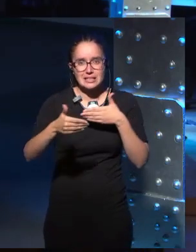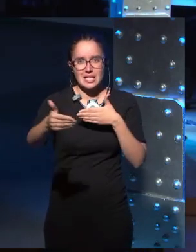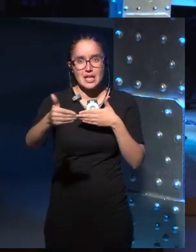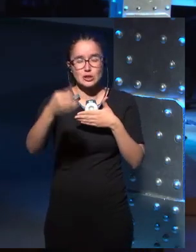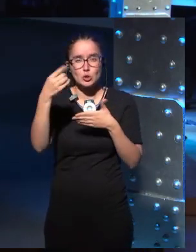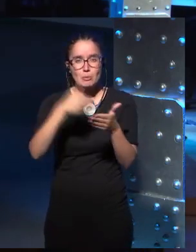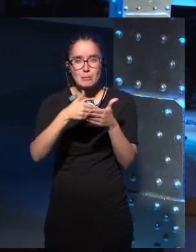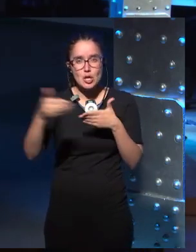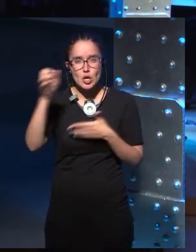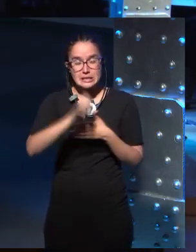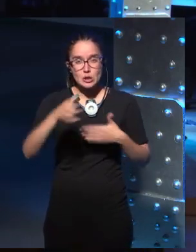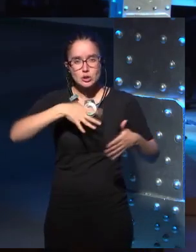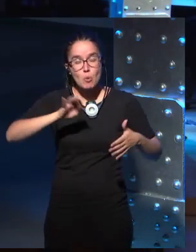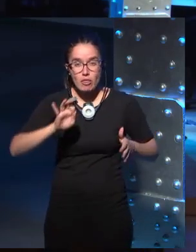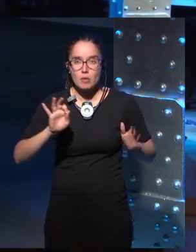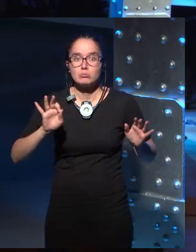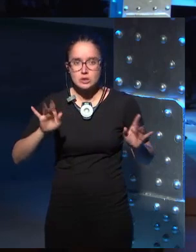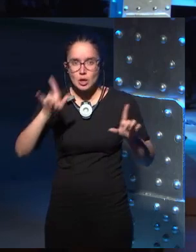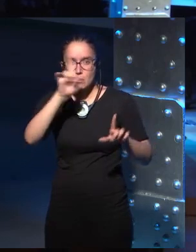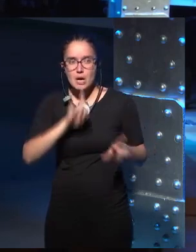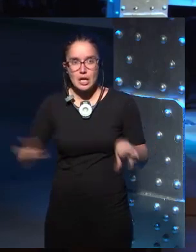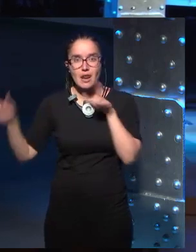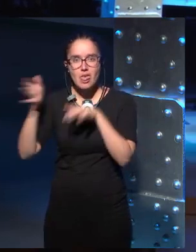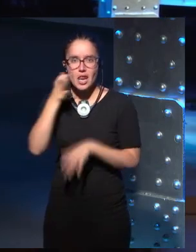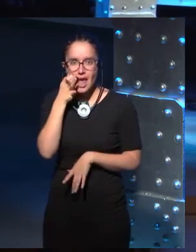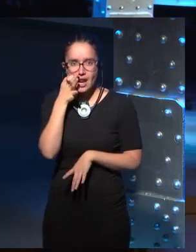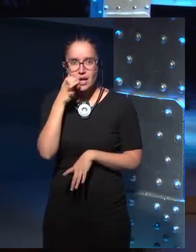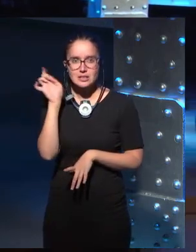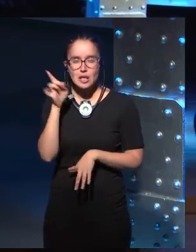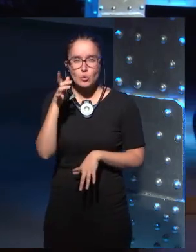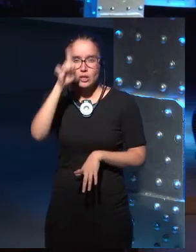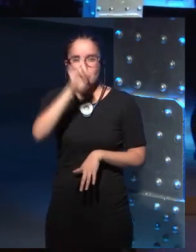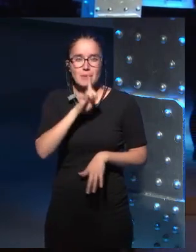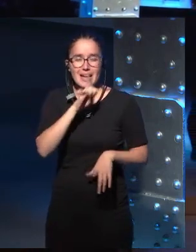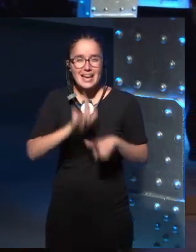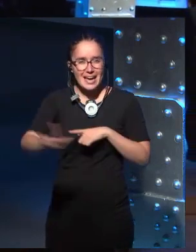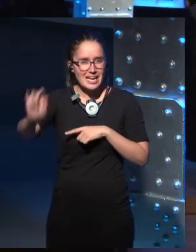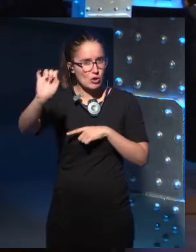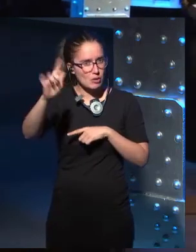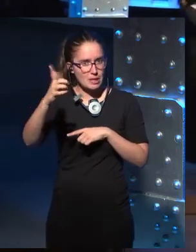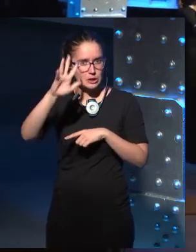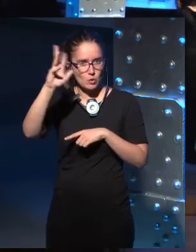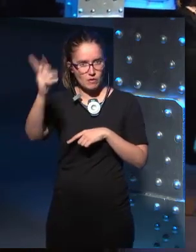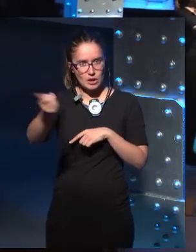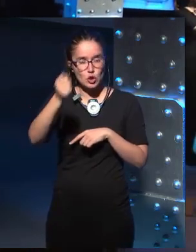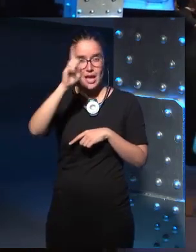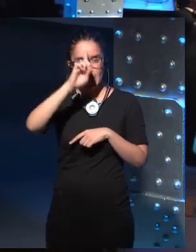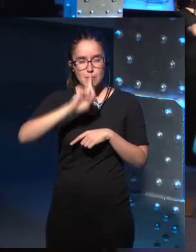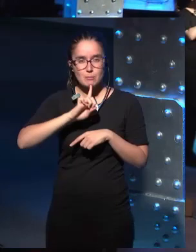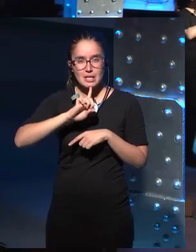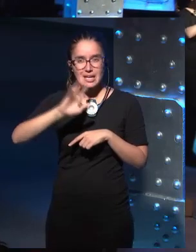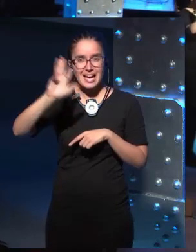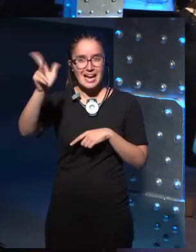Well, this is another picture, real picture. This is one of the furthest picture we have of the universe. The furthest galaxy in here